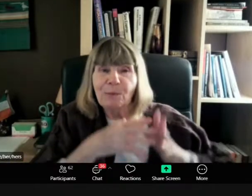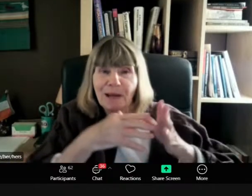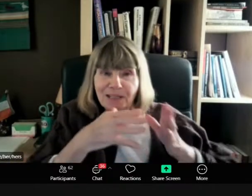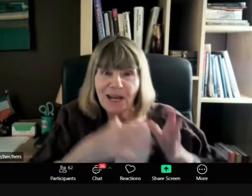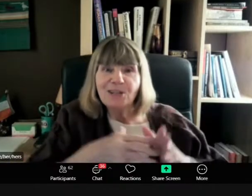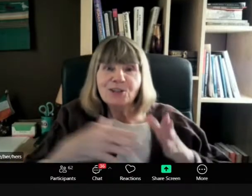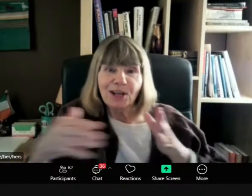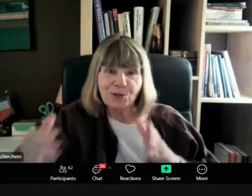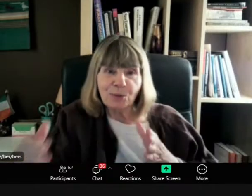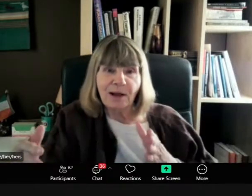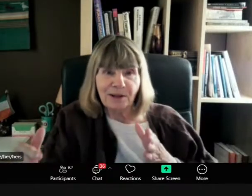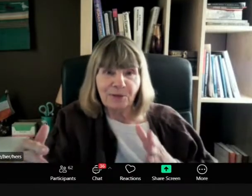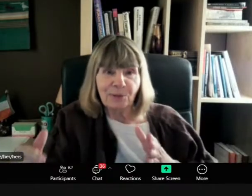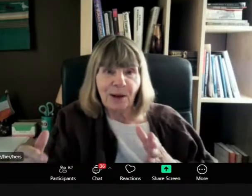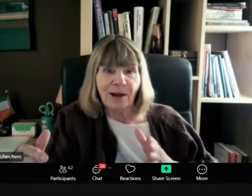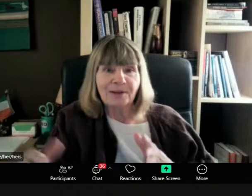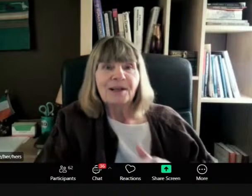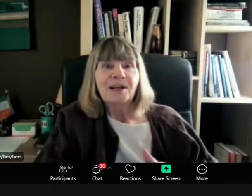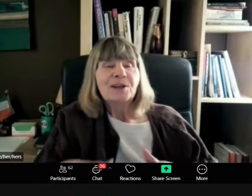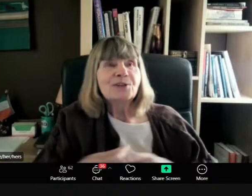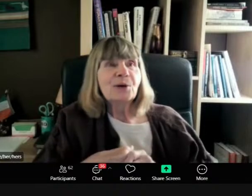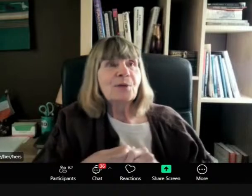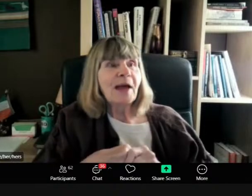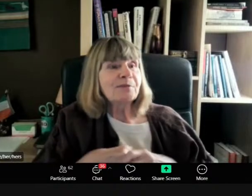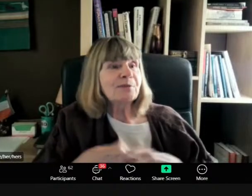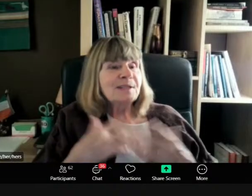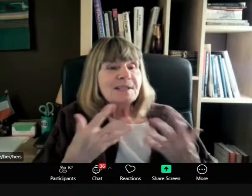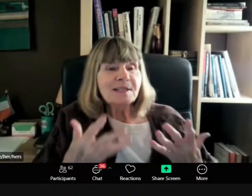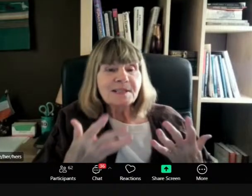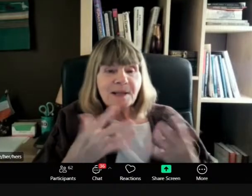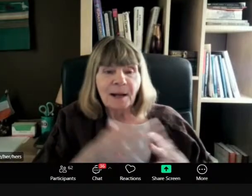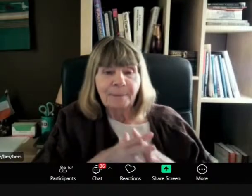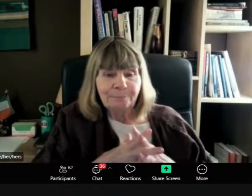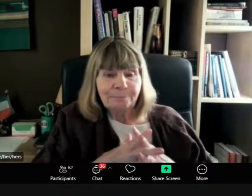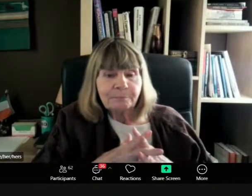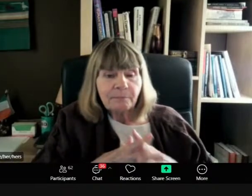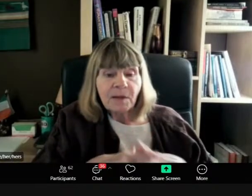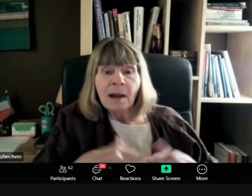people maintain sexuality throughout. So that, for instance,